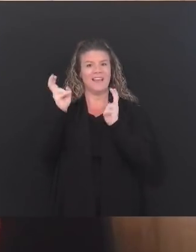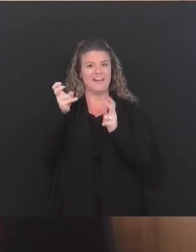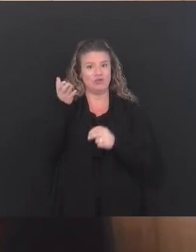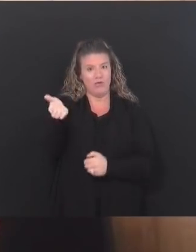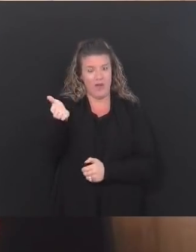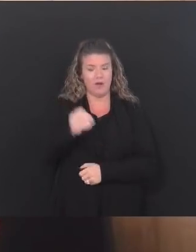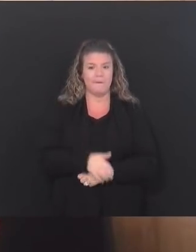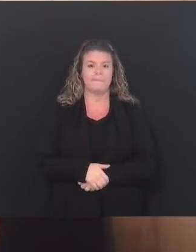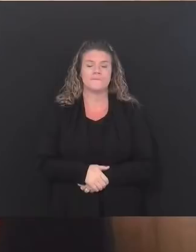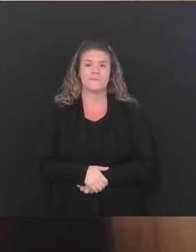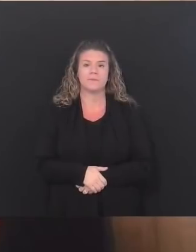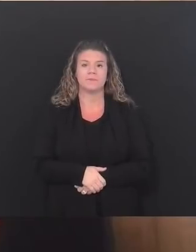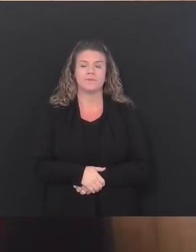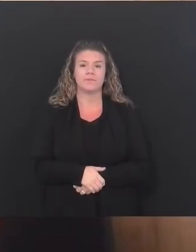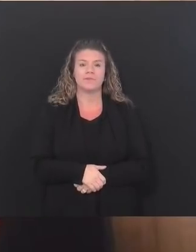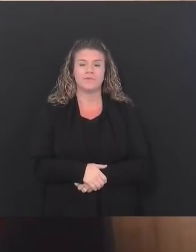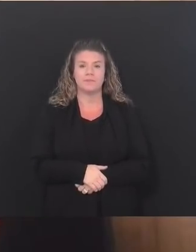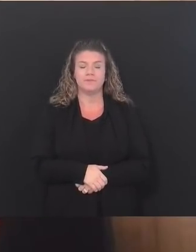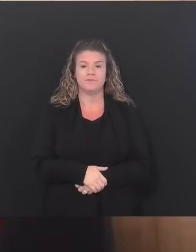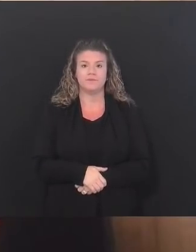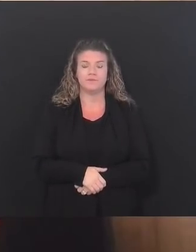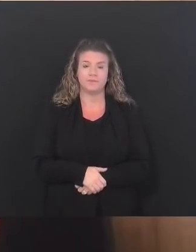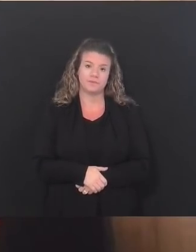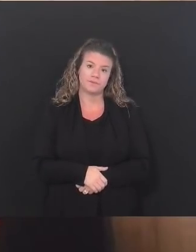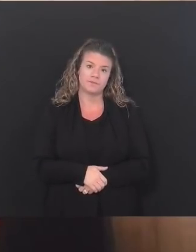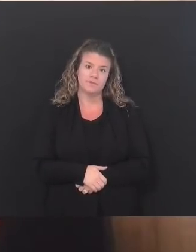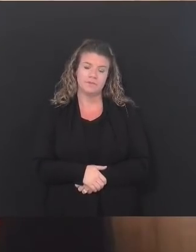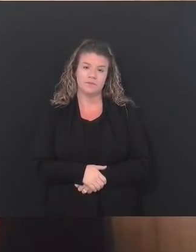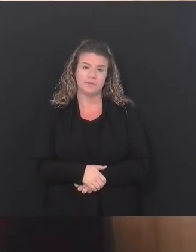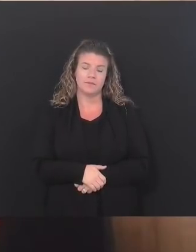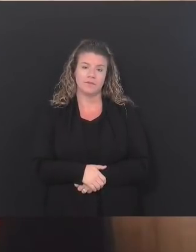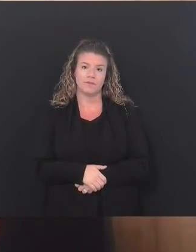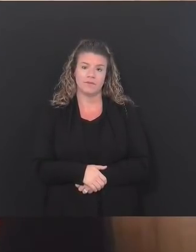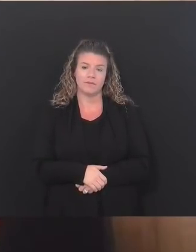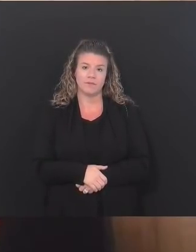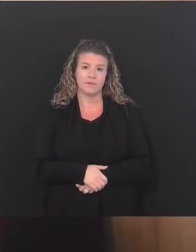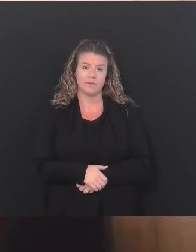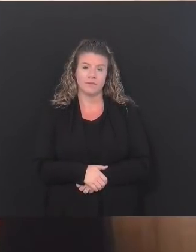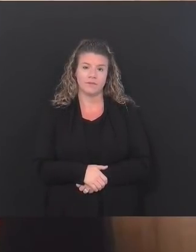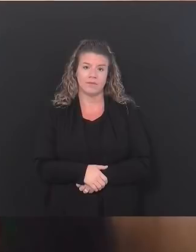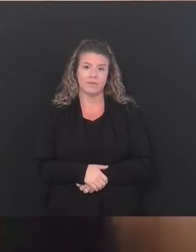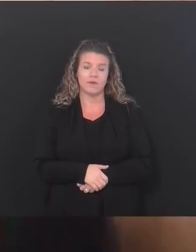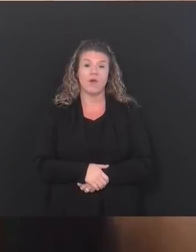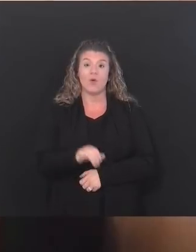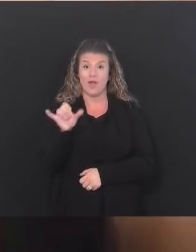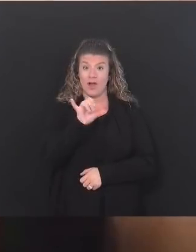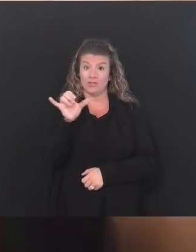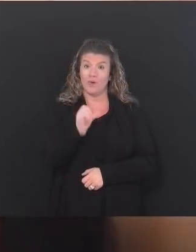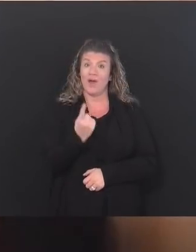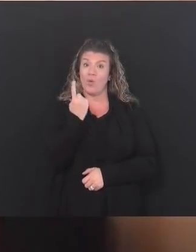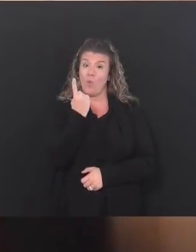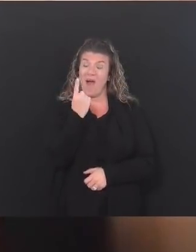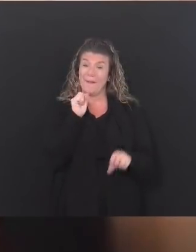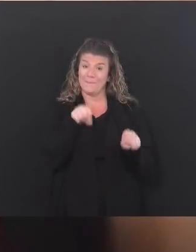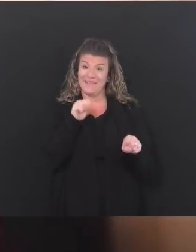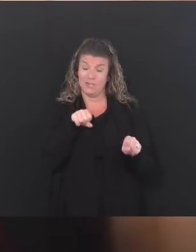In addition, as was pointed out by the governor, we had one potential positive at